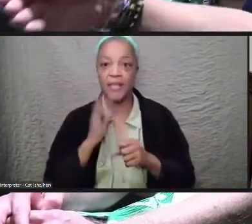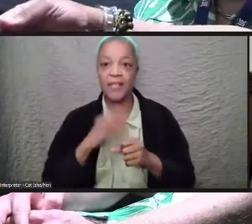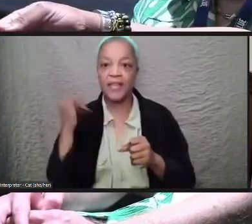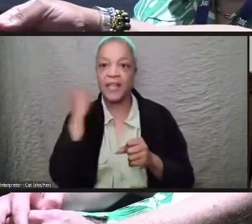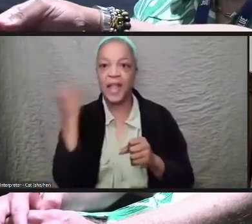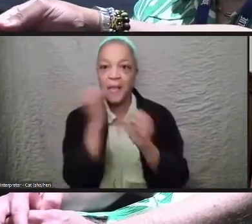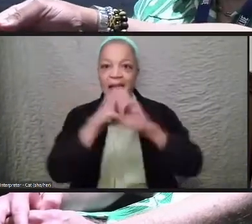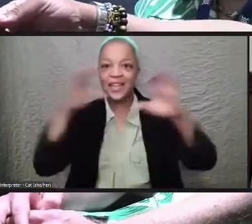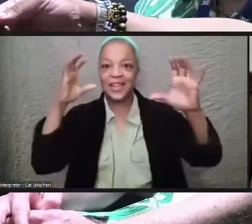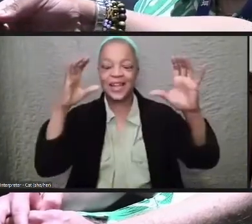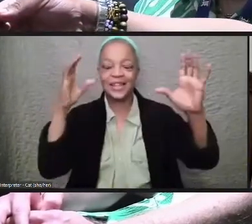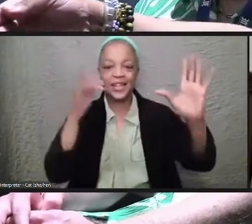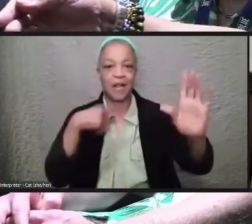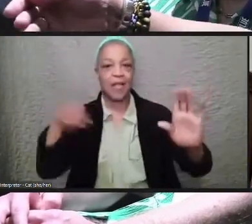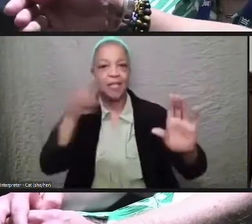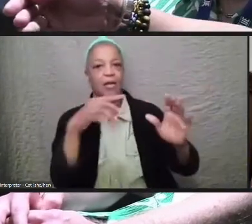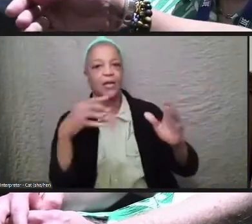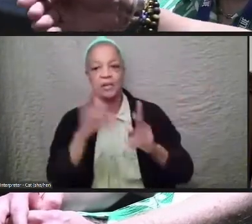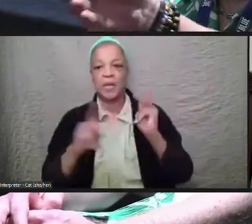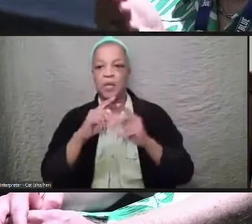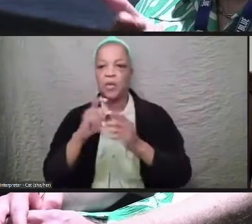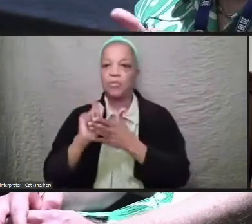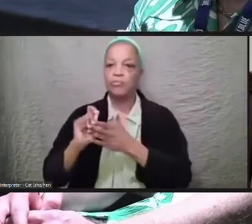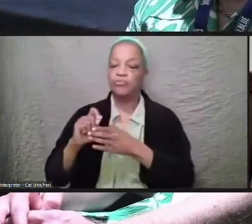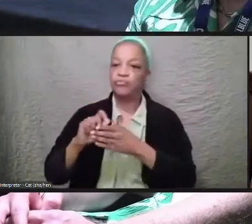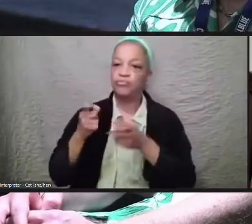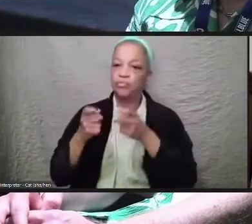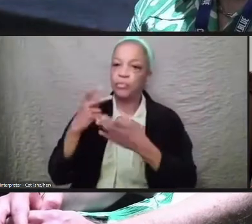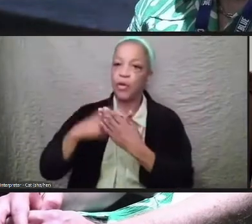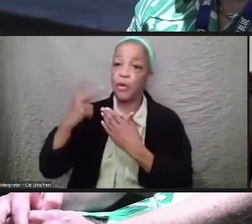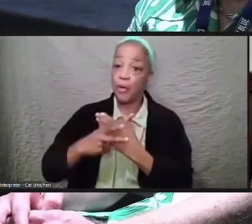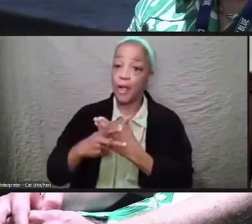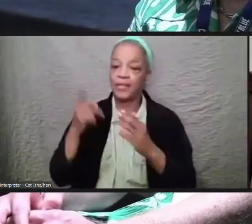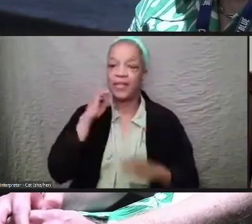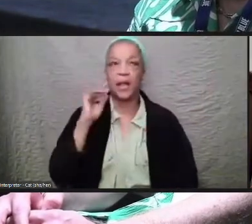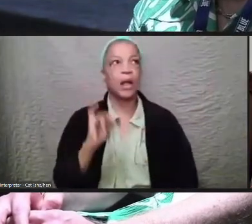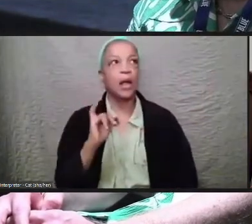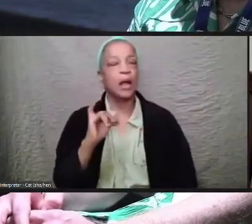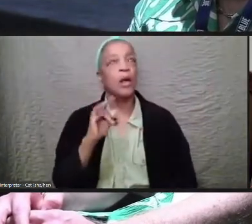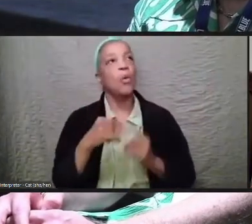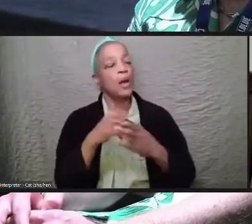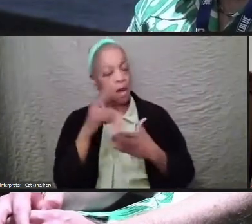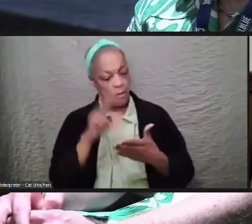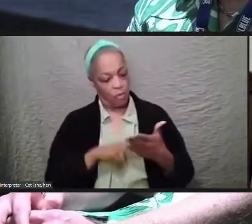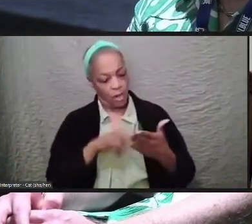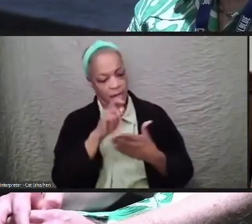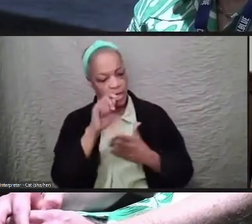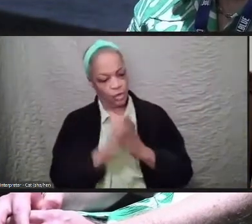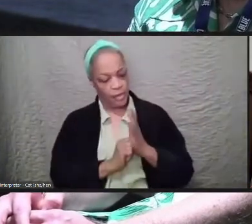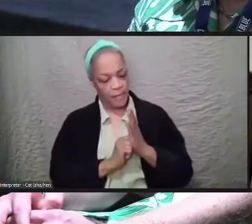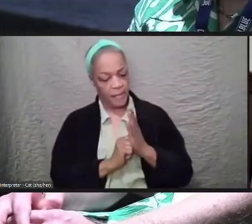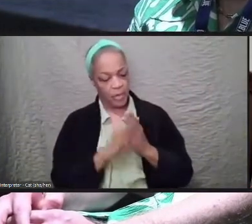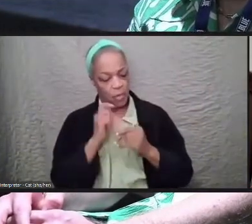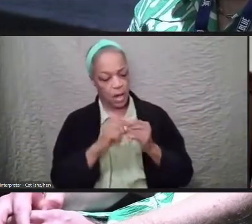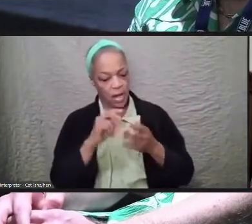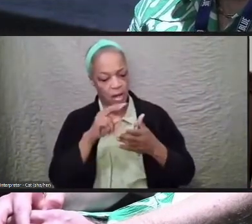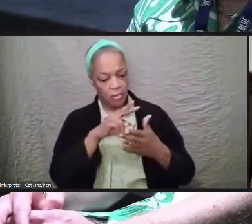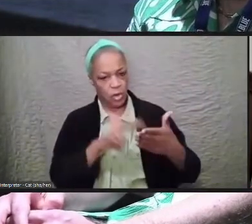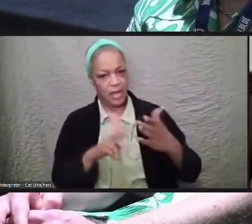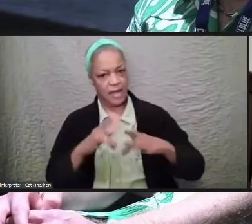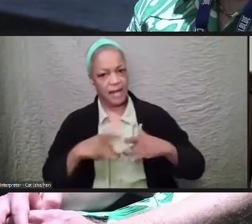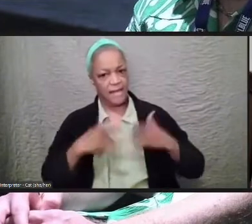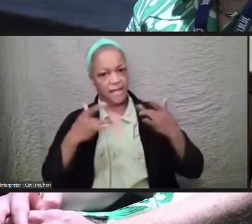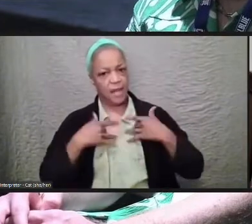of programmers to think about when I'm reading a script, when I'm looking at an event or a blueprint for an event on